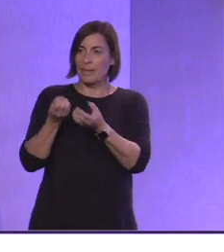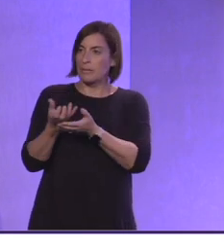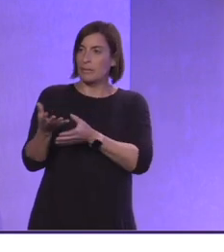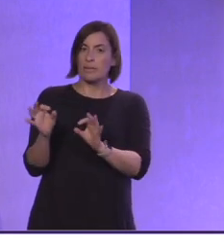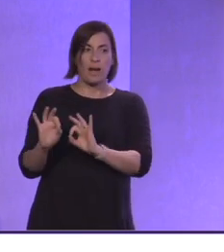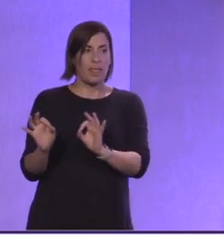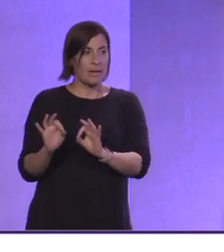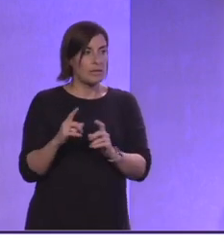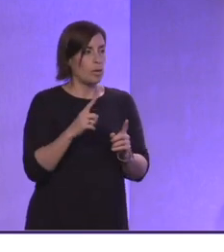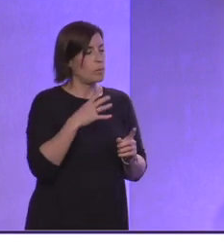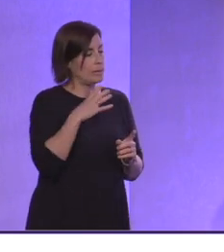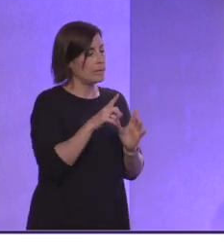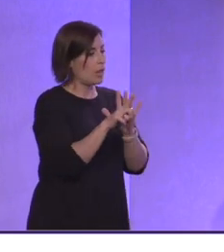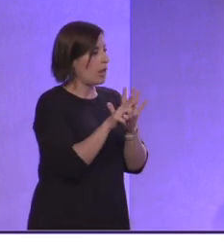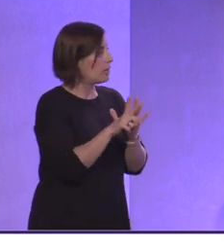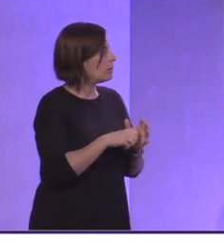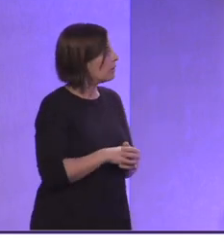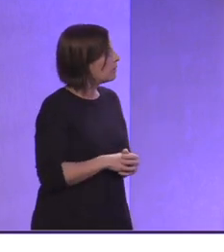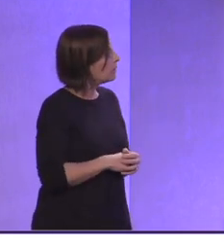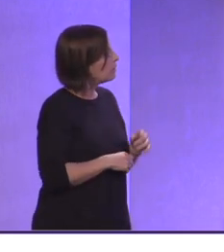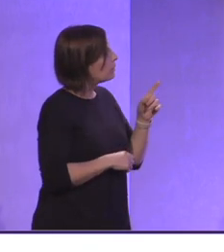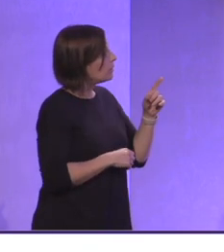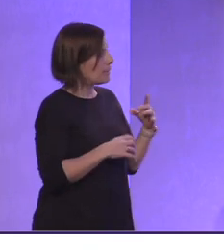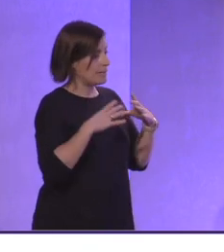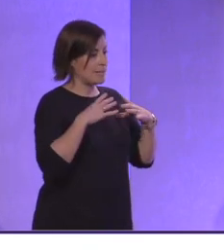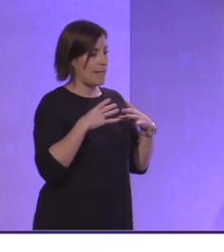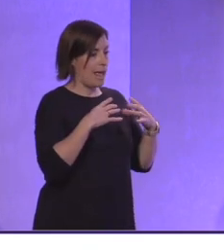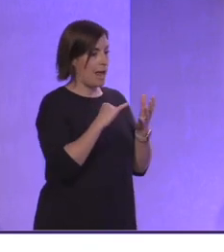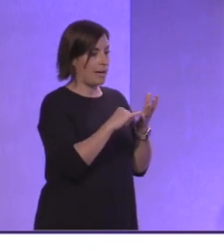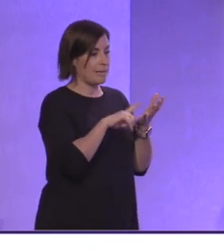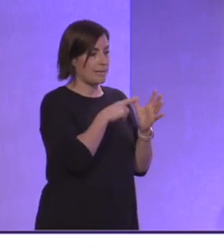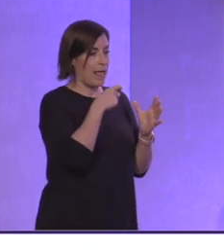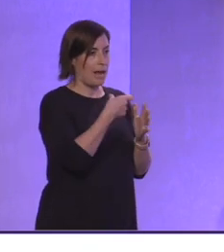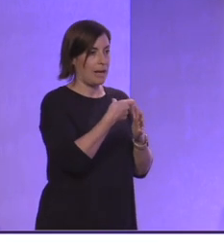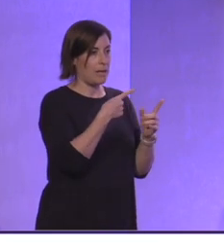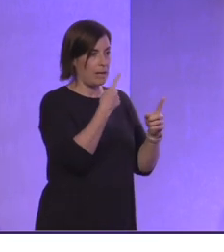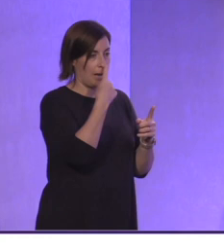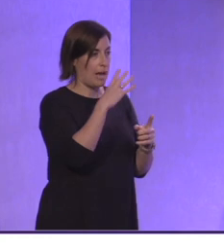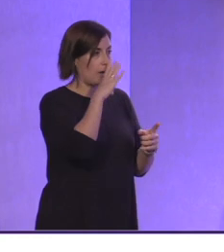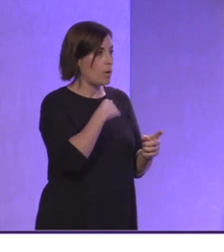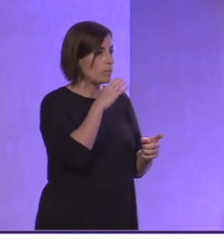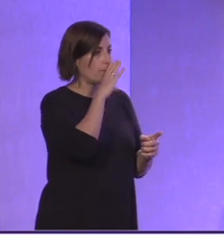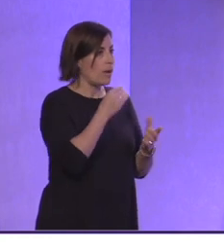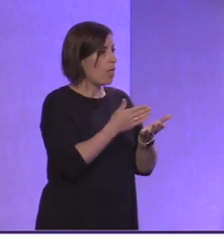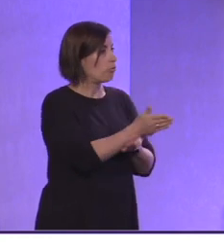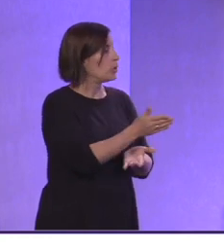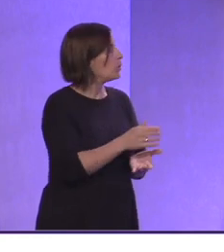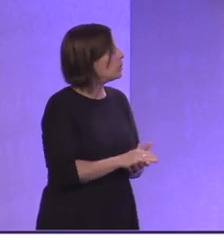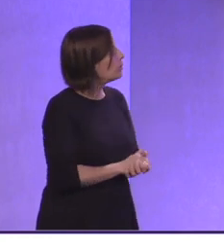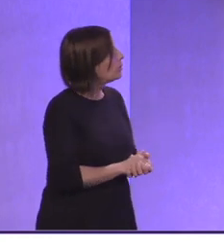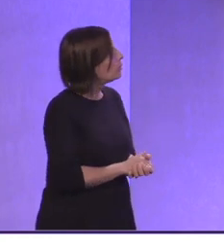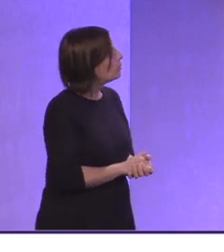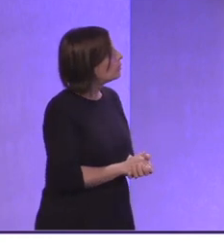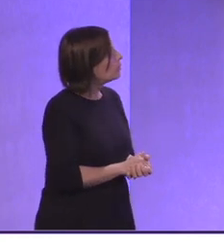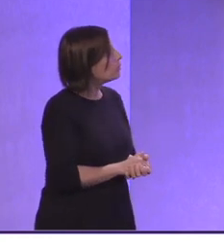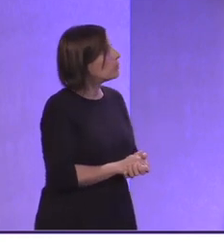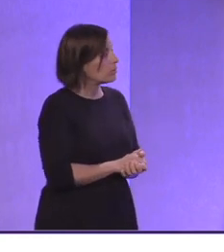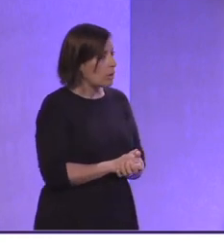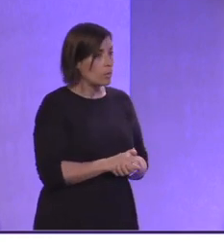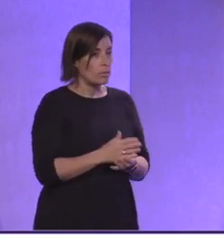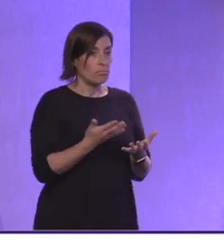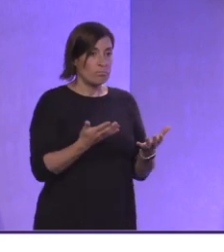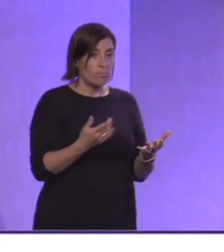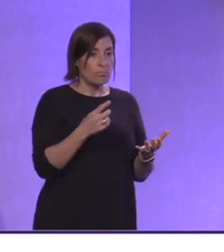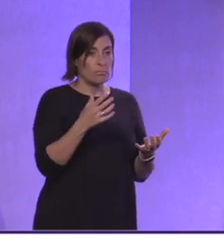So we use Slack to help us notify when there are issues. And now that we've seen why we should monitor,